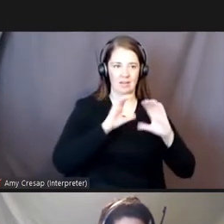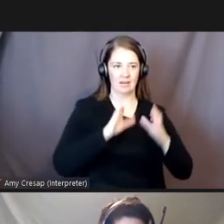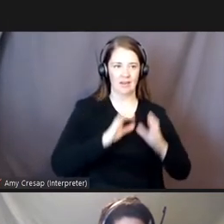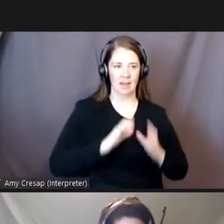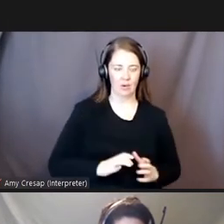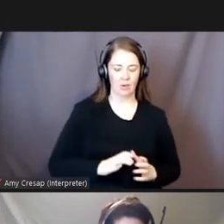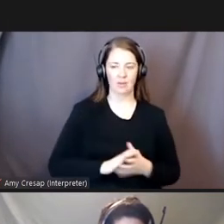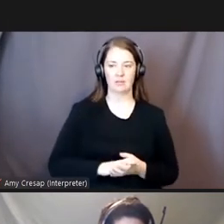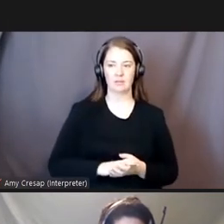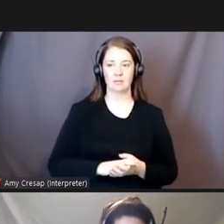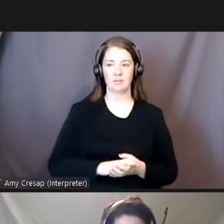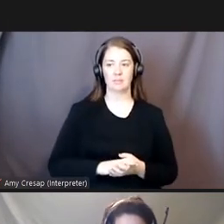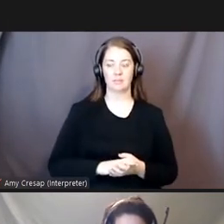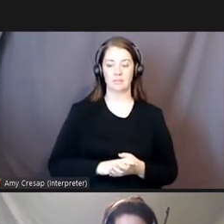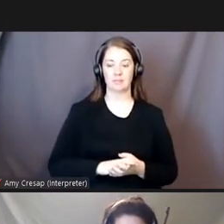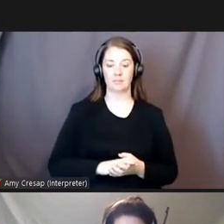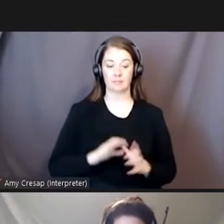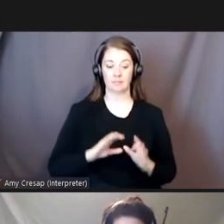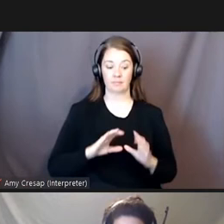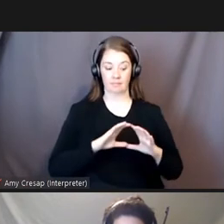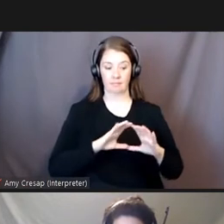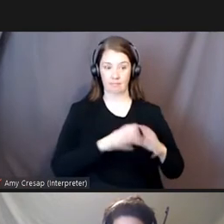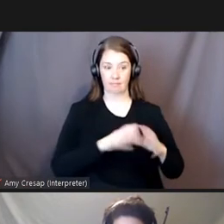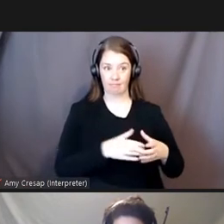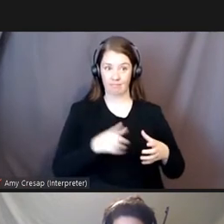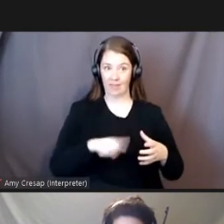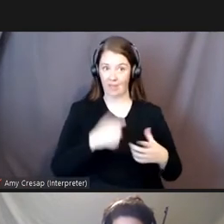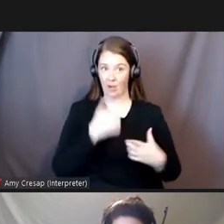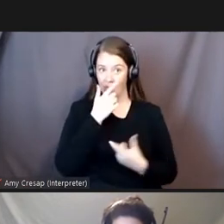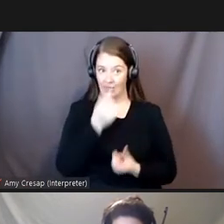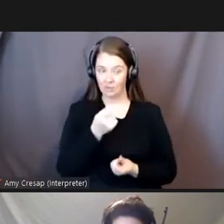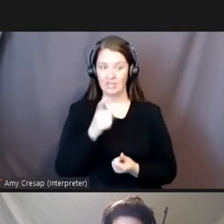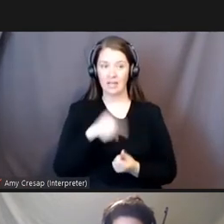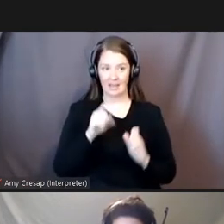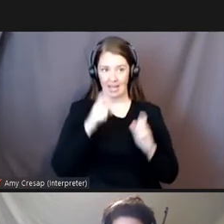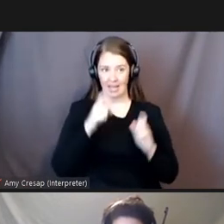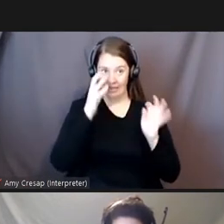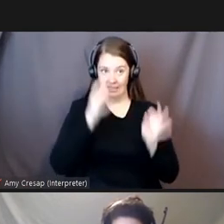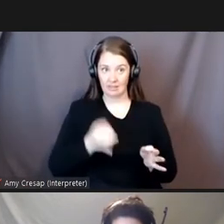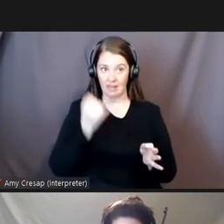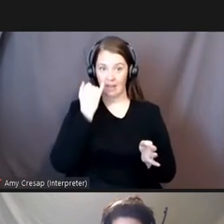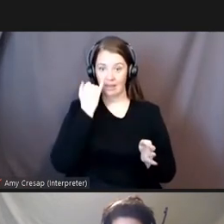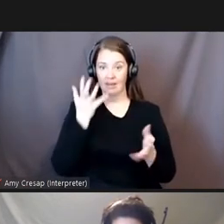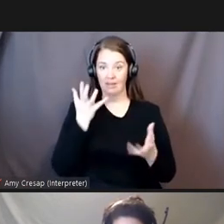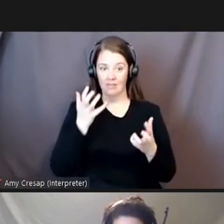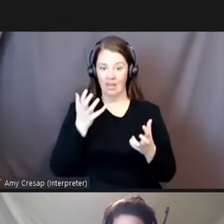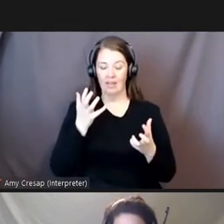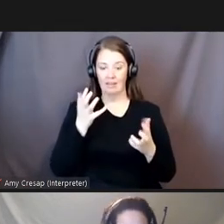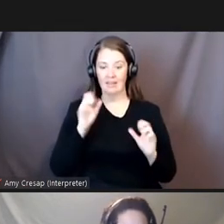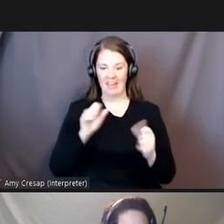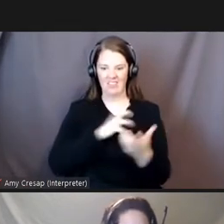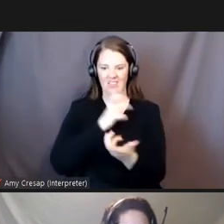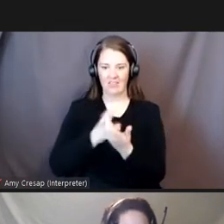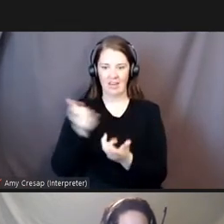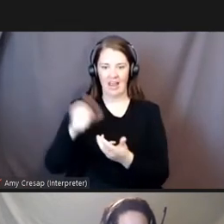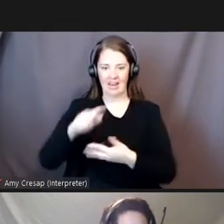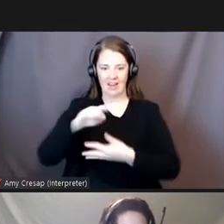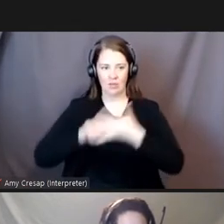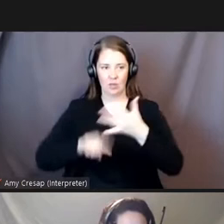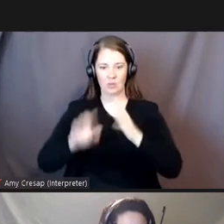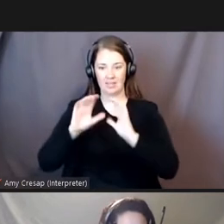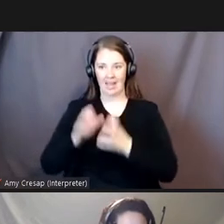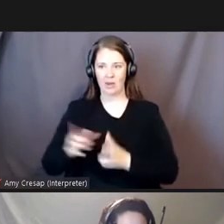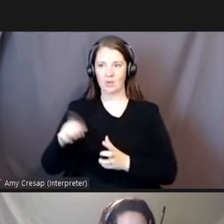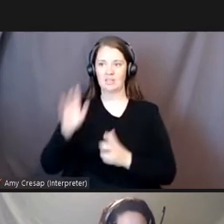Interested applicants can determine whether they're eligible, whether they fall into one of those categories by filing an FCC Form 460, which is available